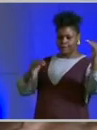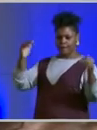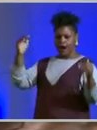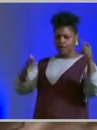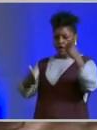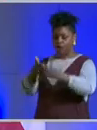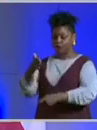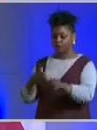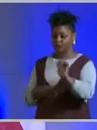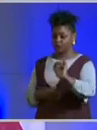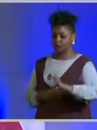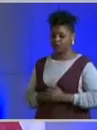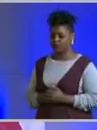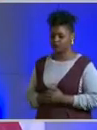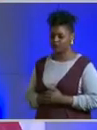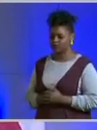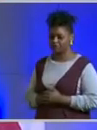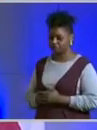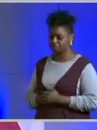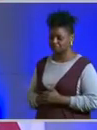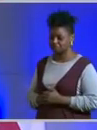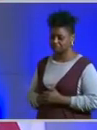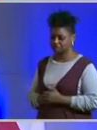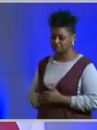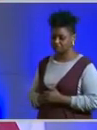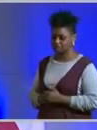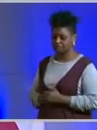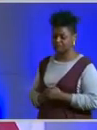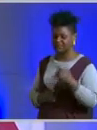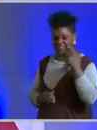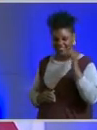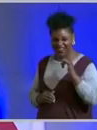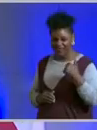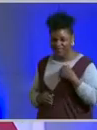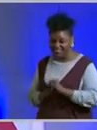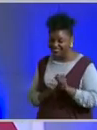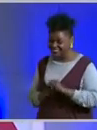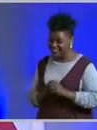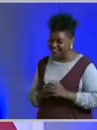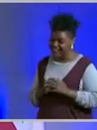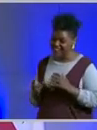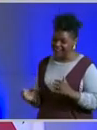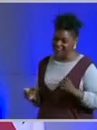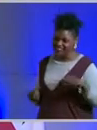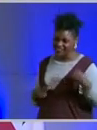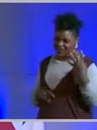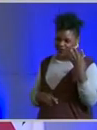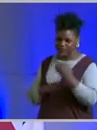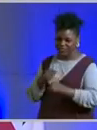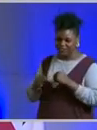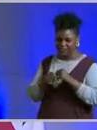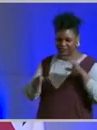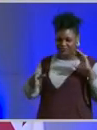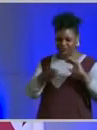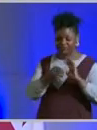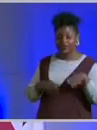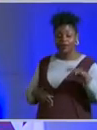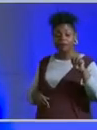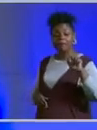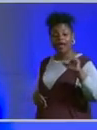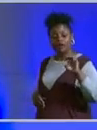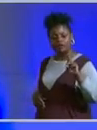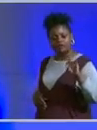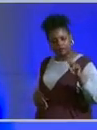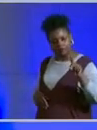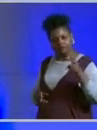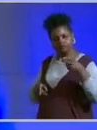Great. Well, we have certainly, it sounds like we've done a lot over the last 4 years, but Mayor Bowser did share at her inaugural address,